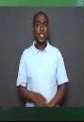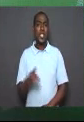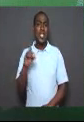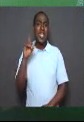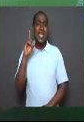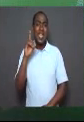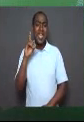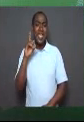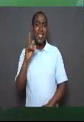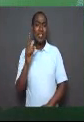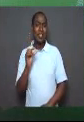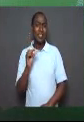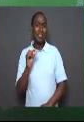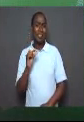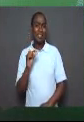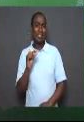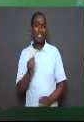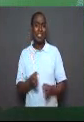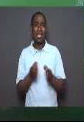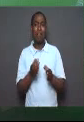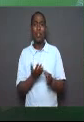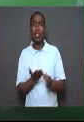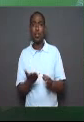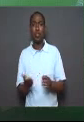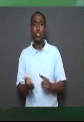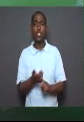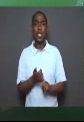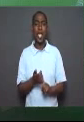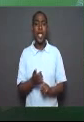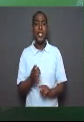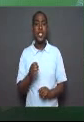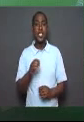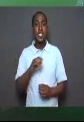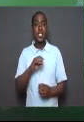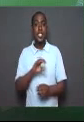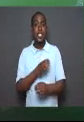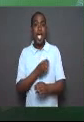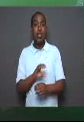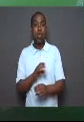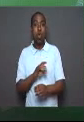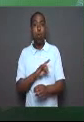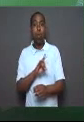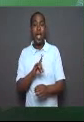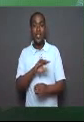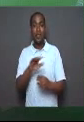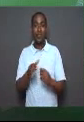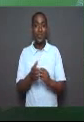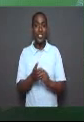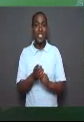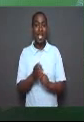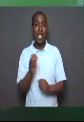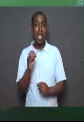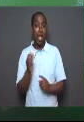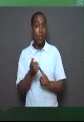thin conduits filled with cytoplasm that is supplied with oxygen